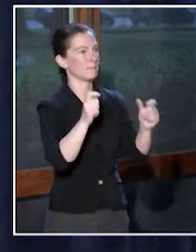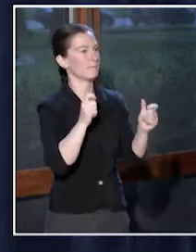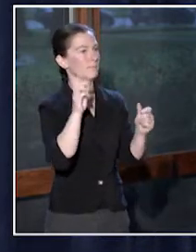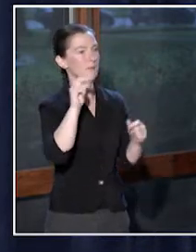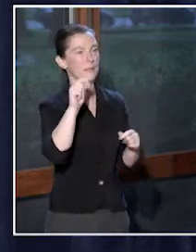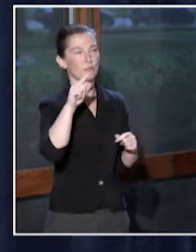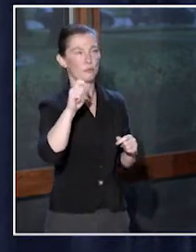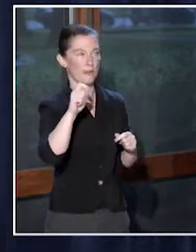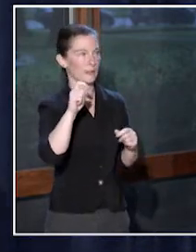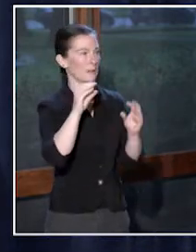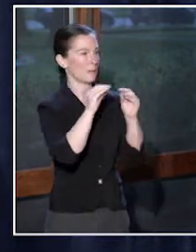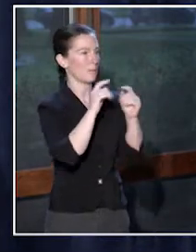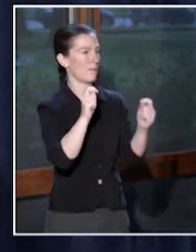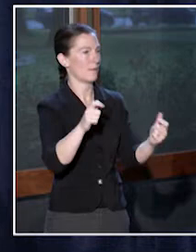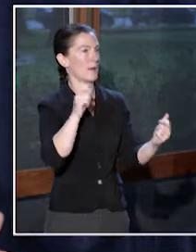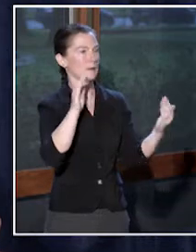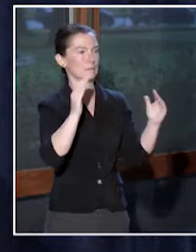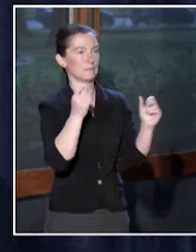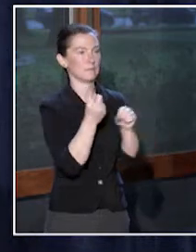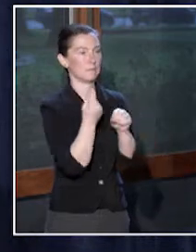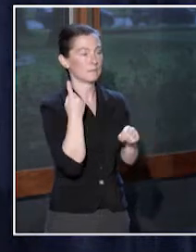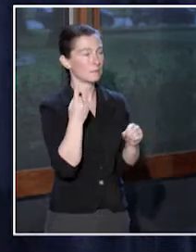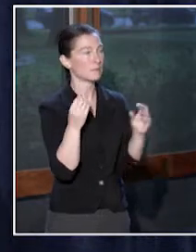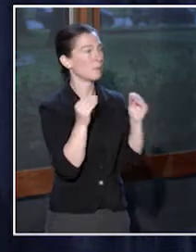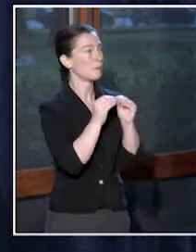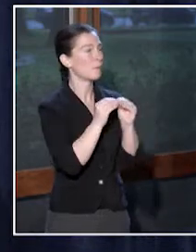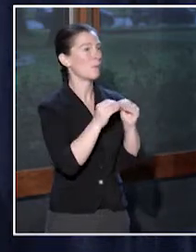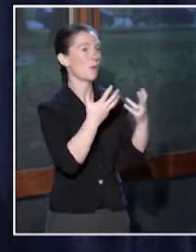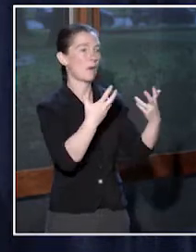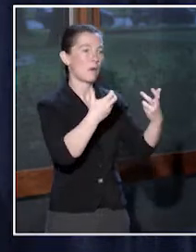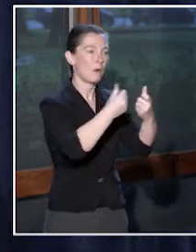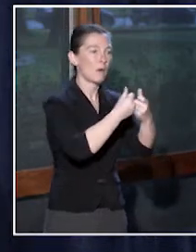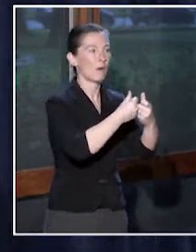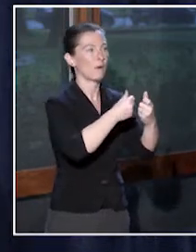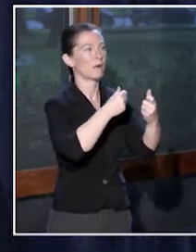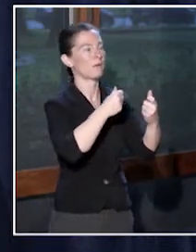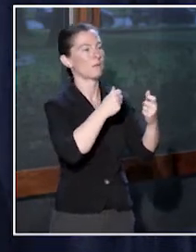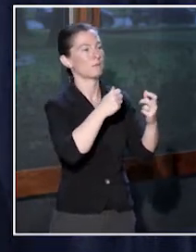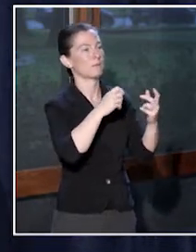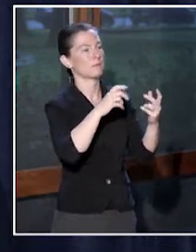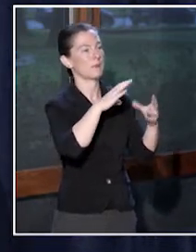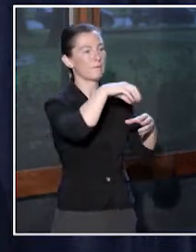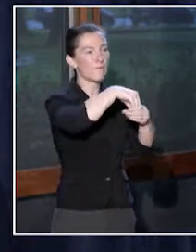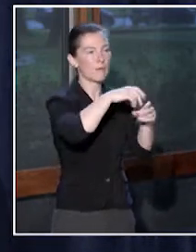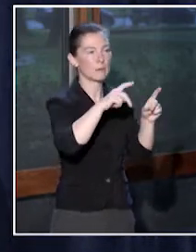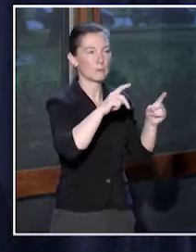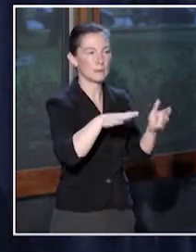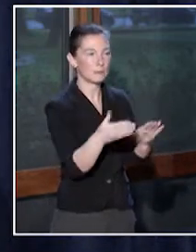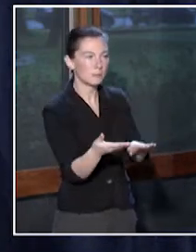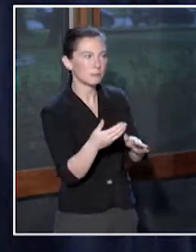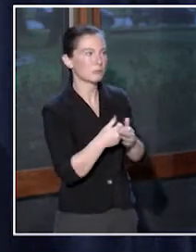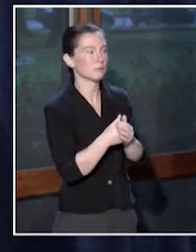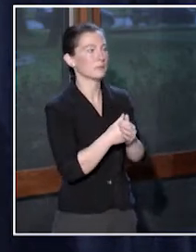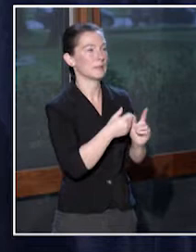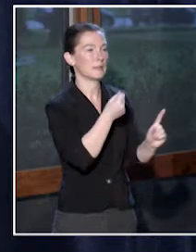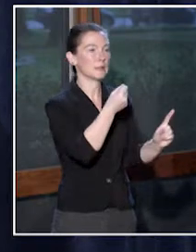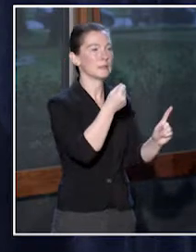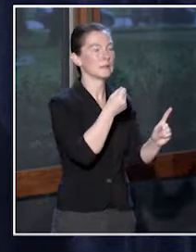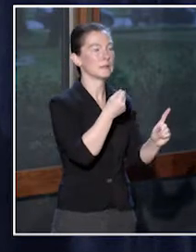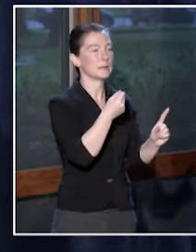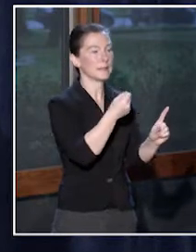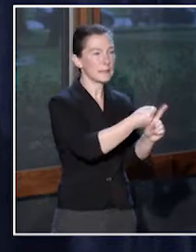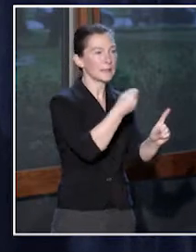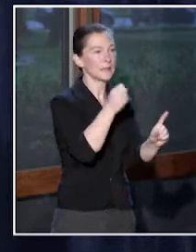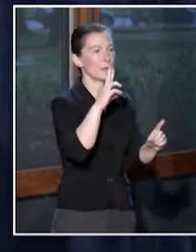more fatal traffic collisions in addition to more injury collisions and hit and runs. Portland's population continues